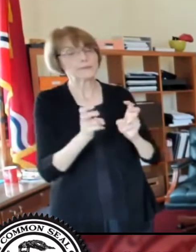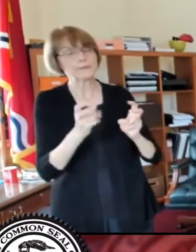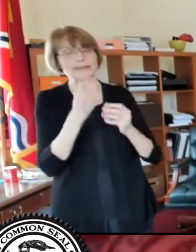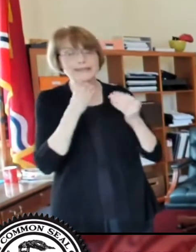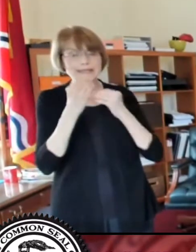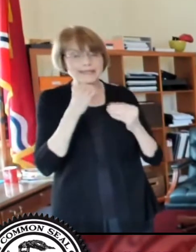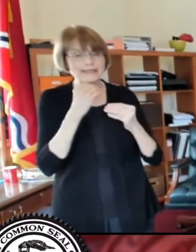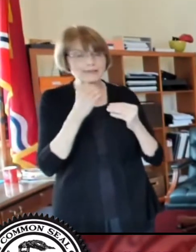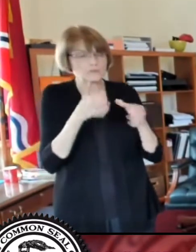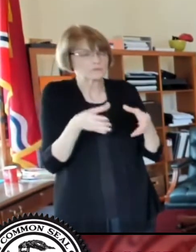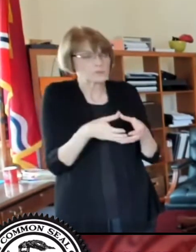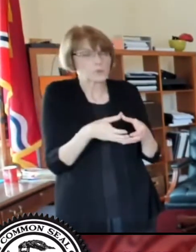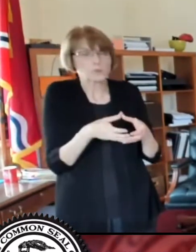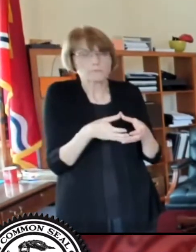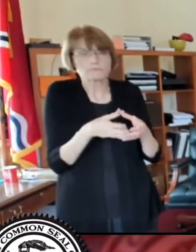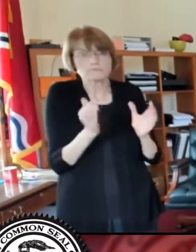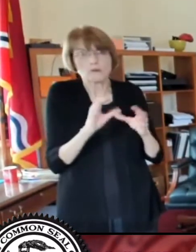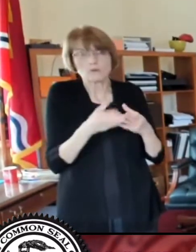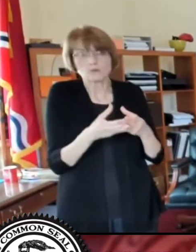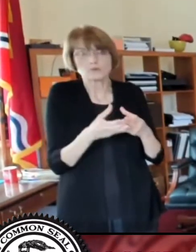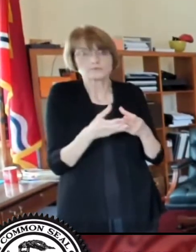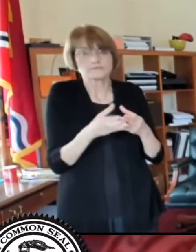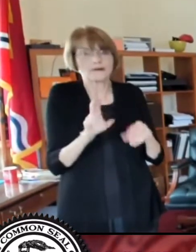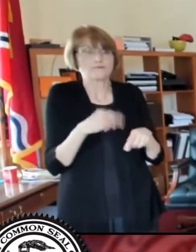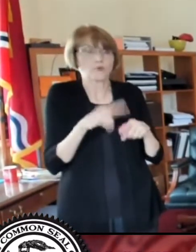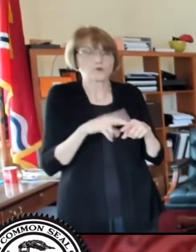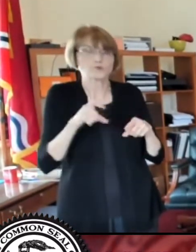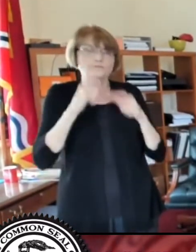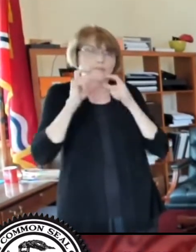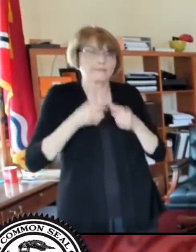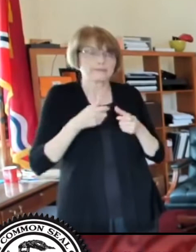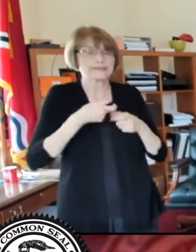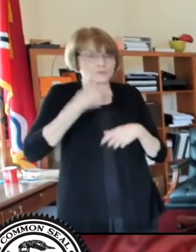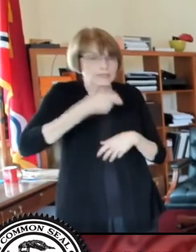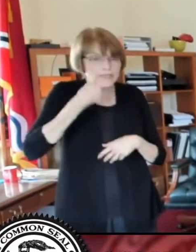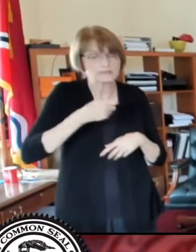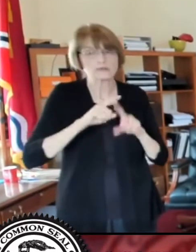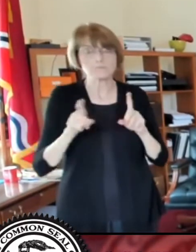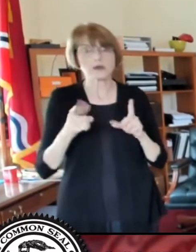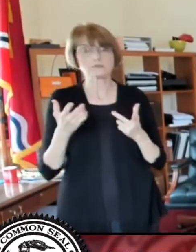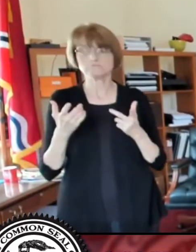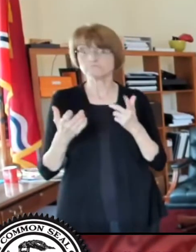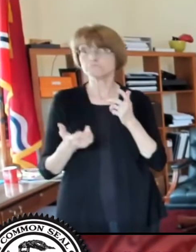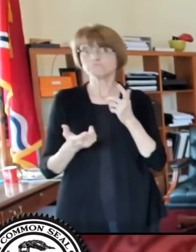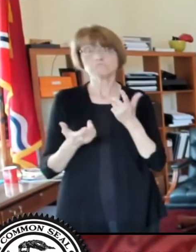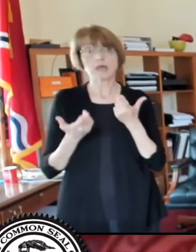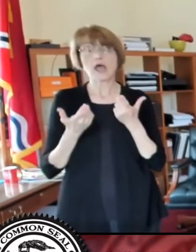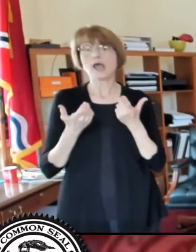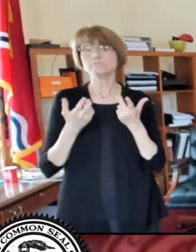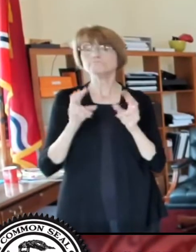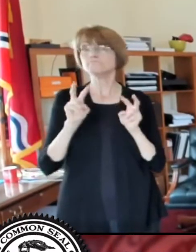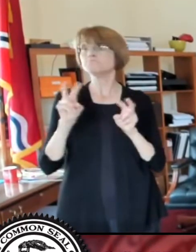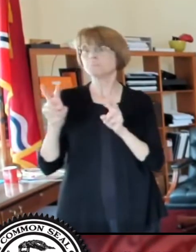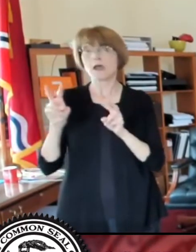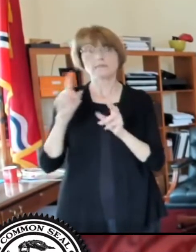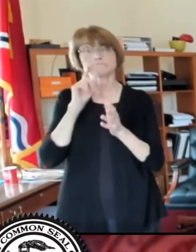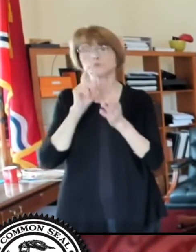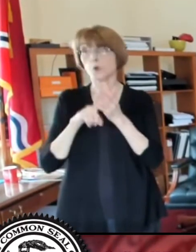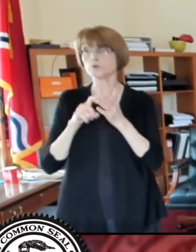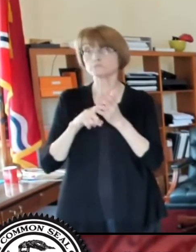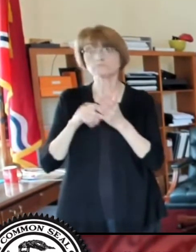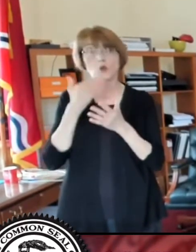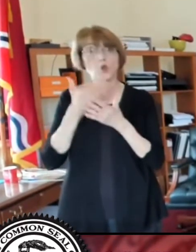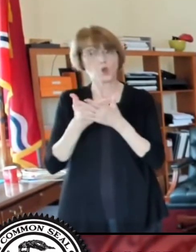their own little group. And then, of course, you can't wear a mask if you're having dinner. But where I go, I see pretty good compliance. But I have